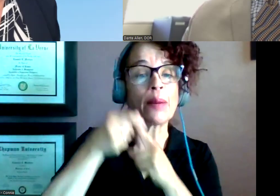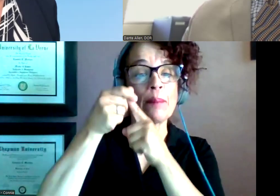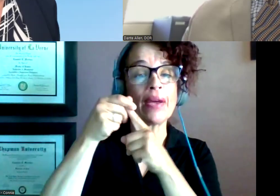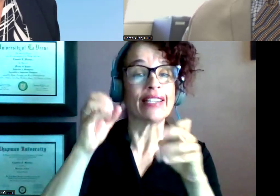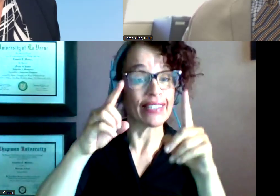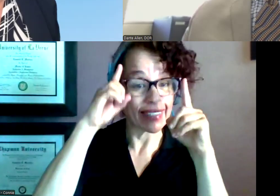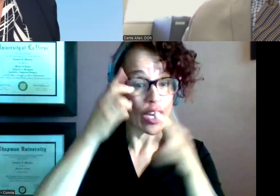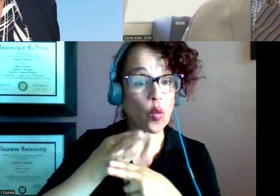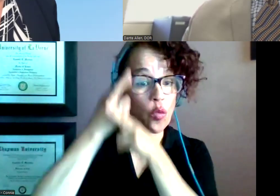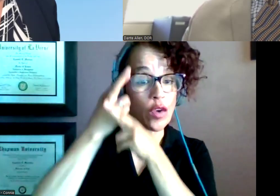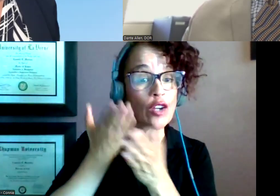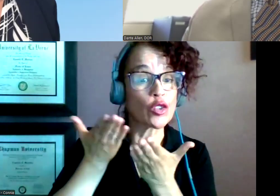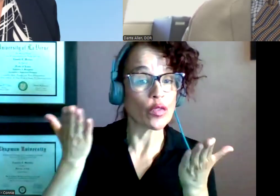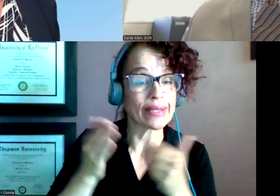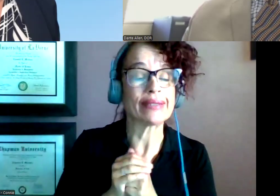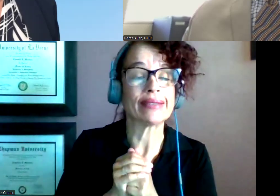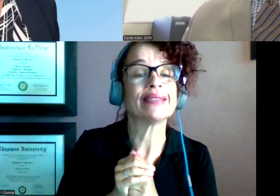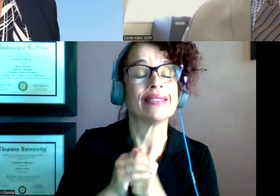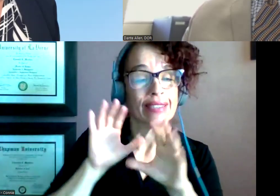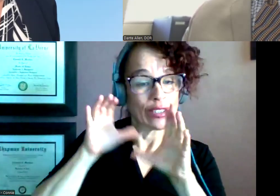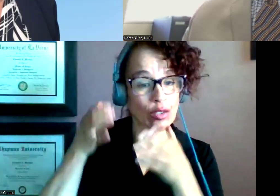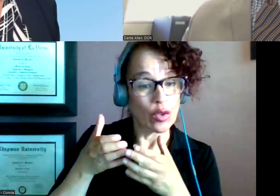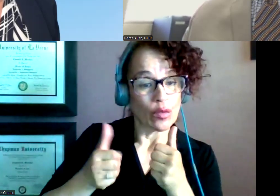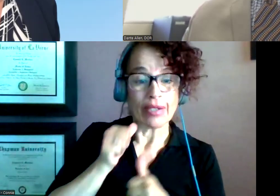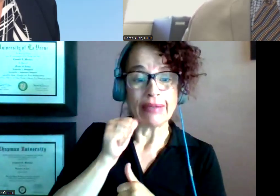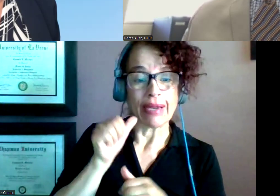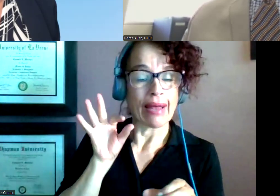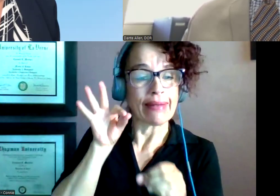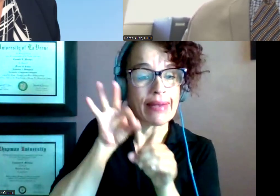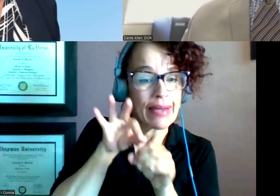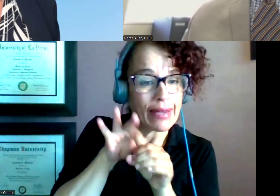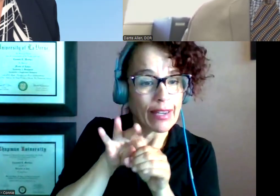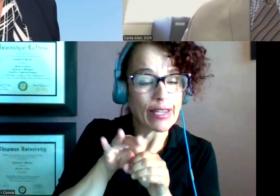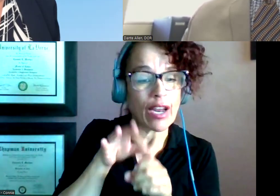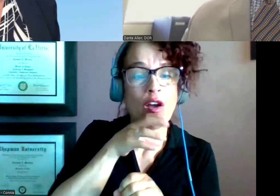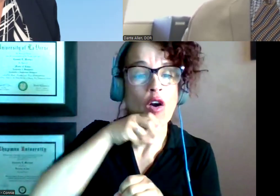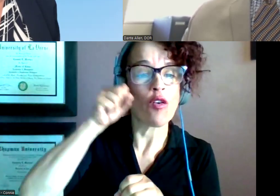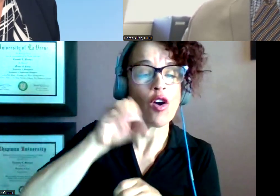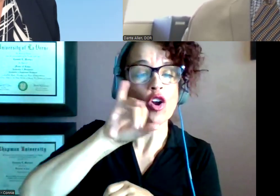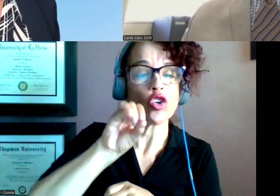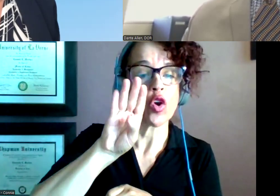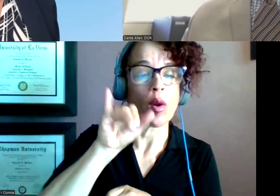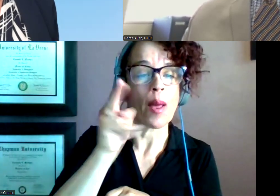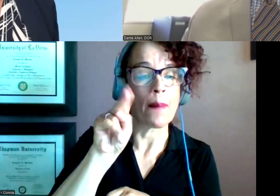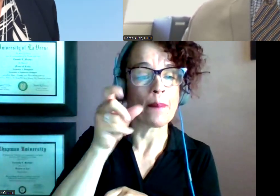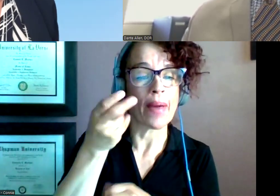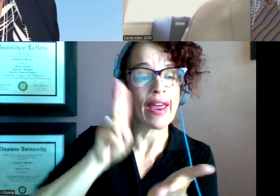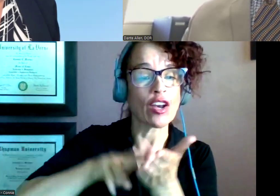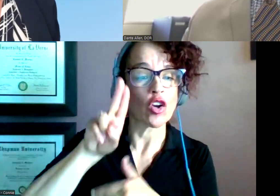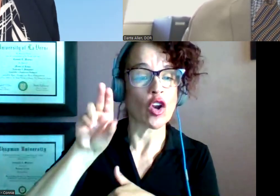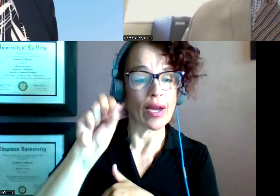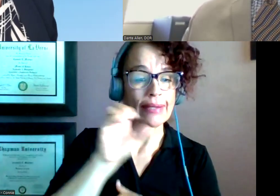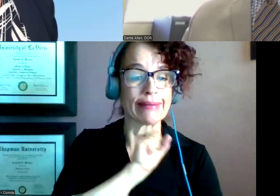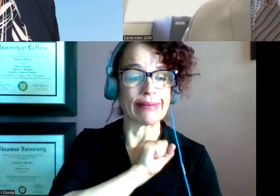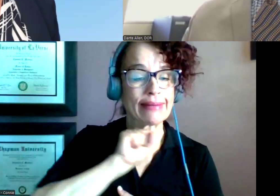and Rehabilitative Services, a role for which he was nominated by former President Joe Biden and confirmed by the United States